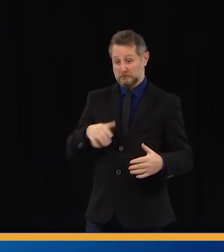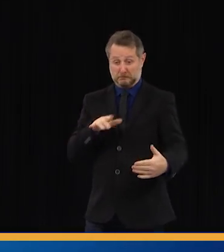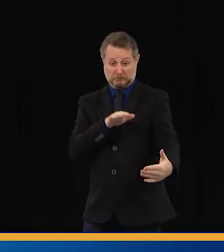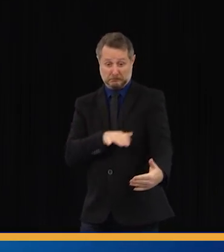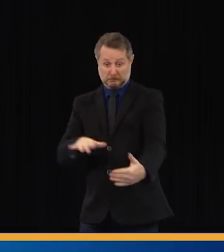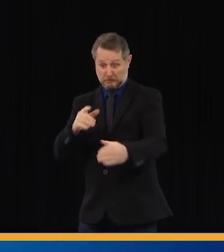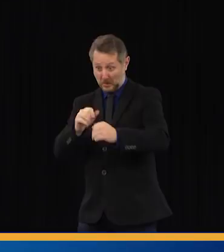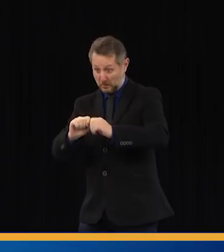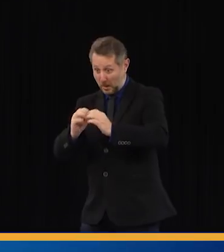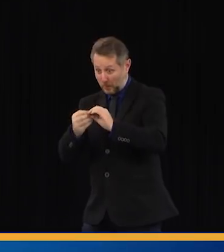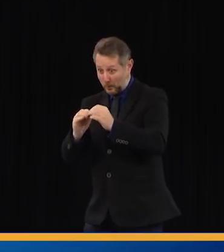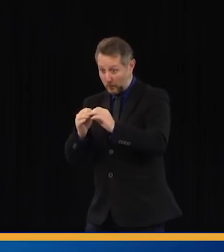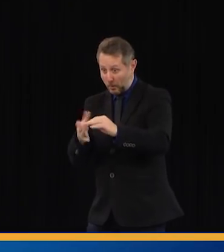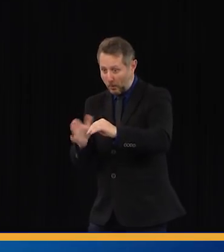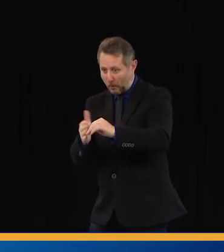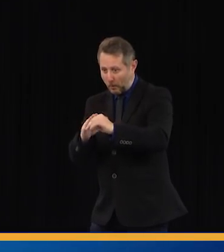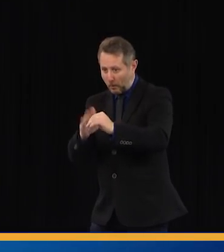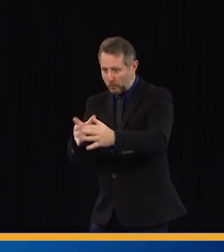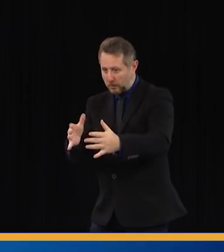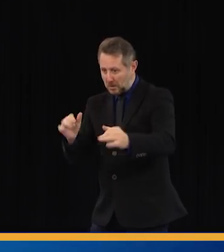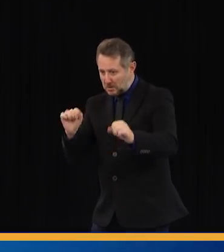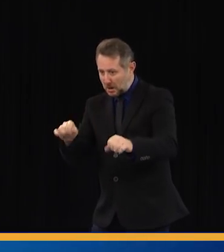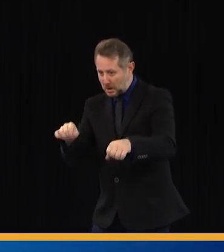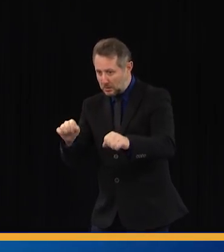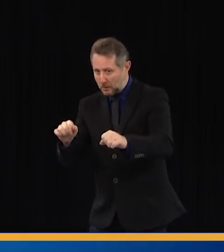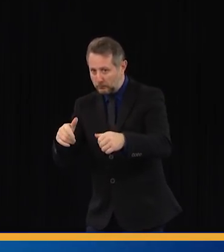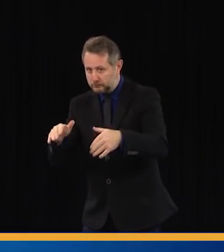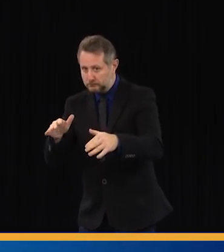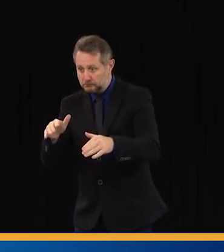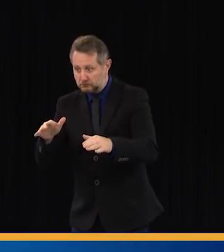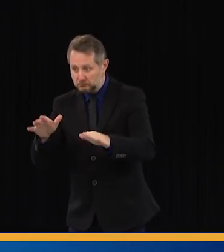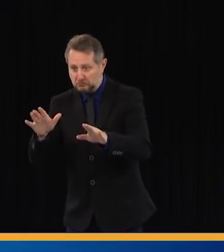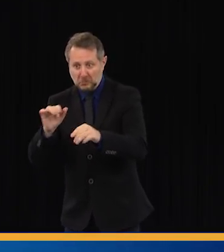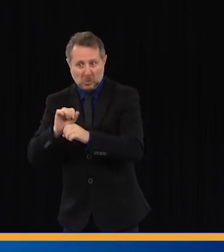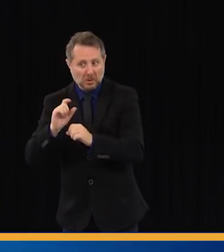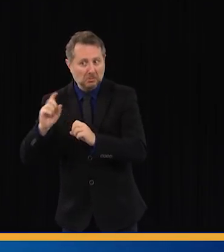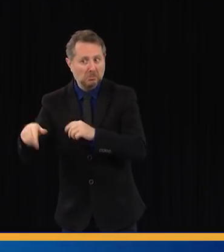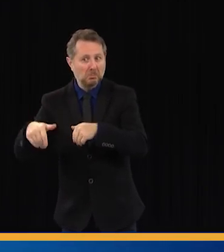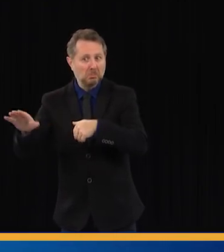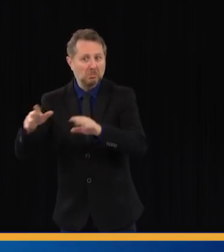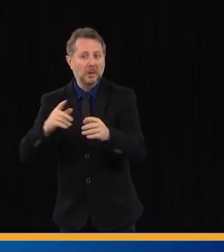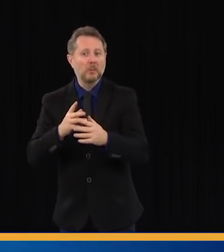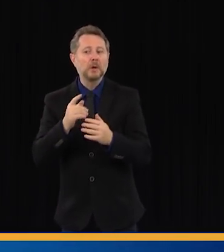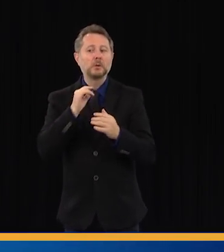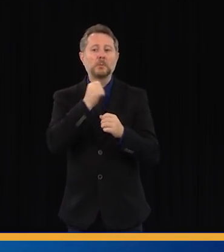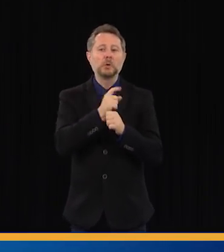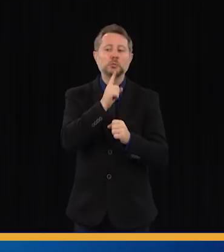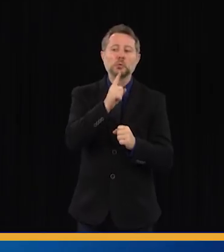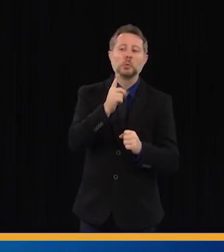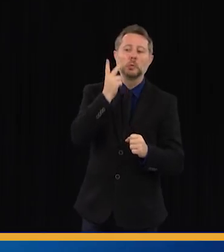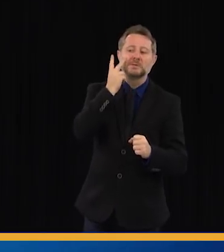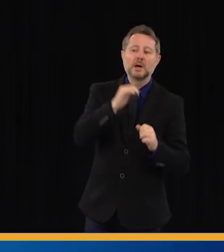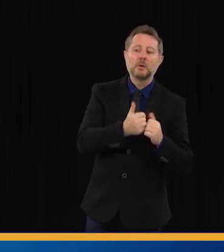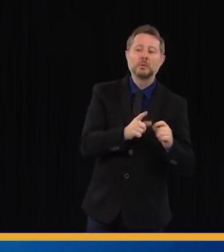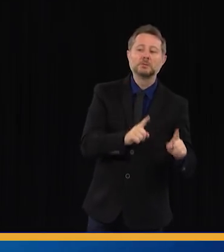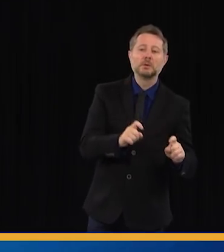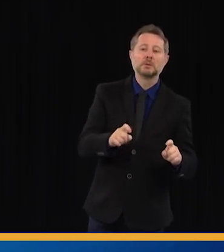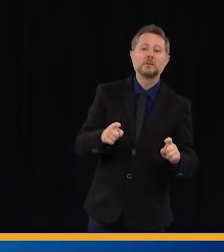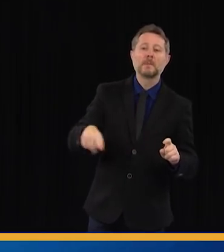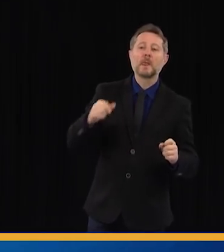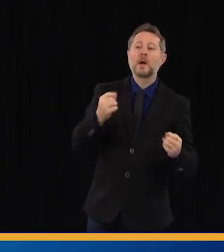valve. And while you're opening that valve, watch the meter. What's the meter? The meter is the infection